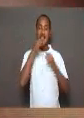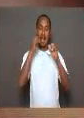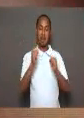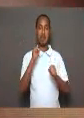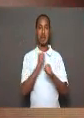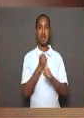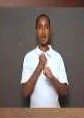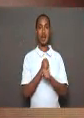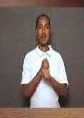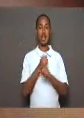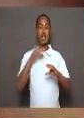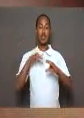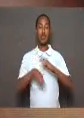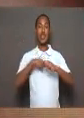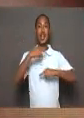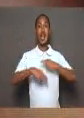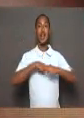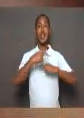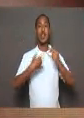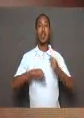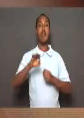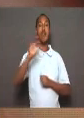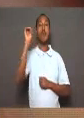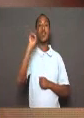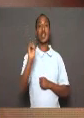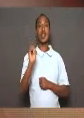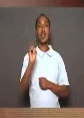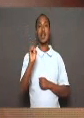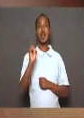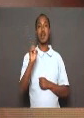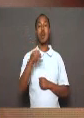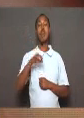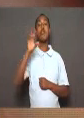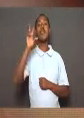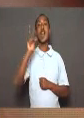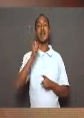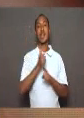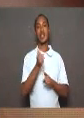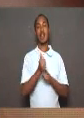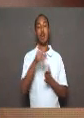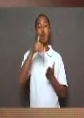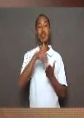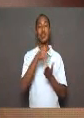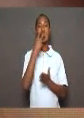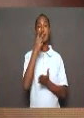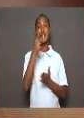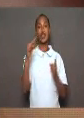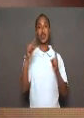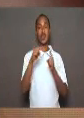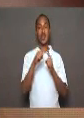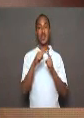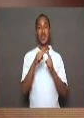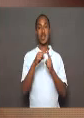Acids can be prepared through the reaction of oxides of nonmetals, also referred